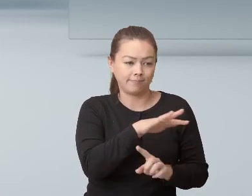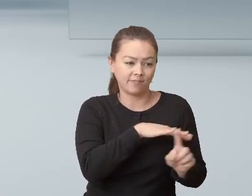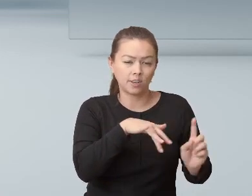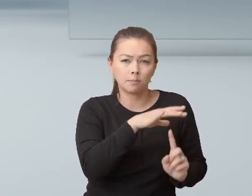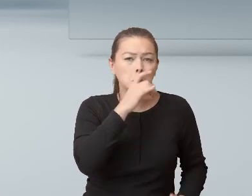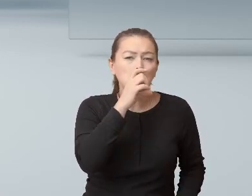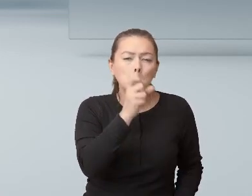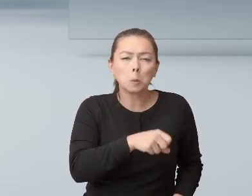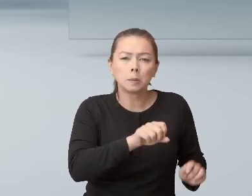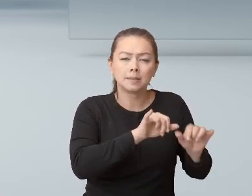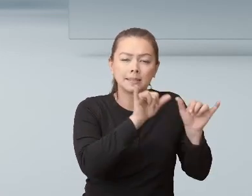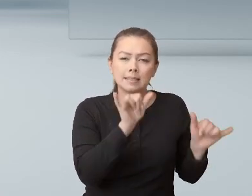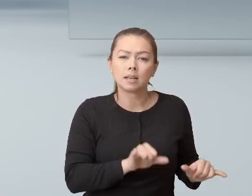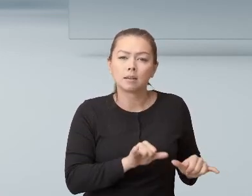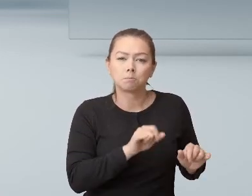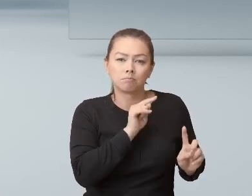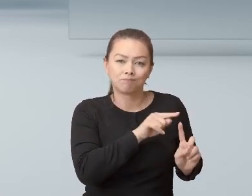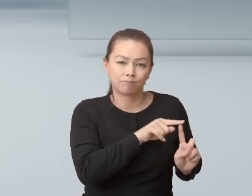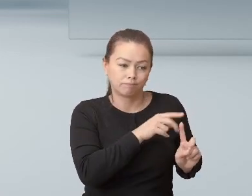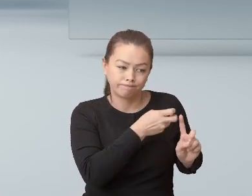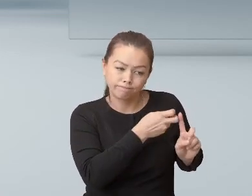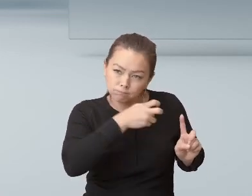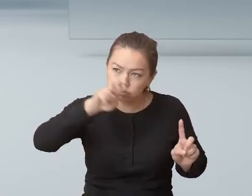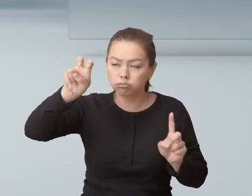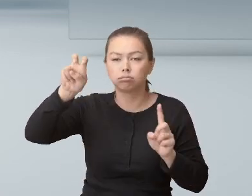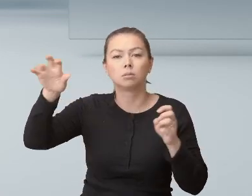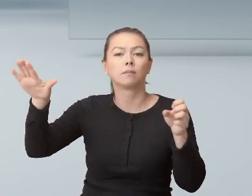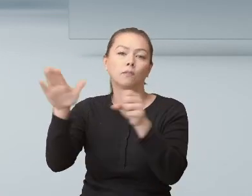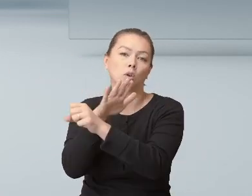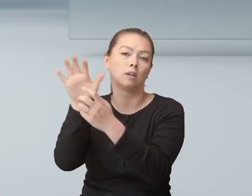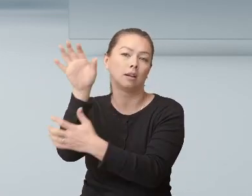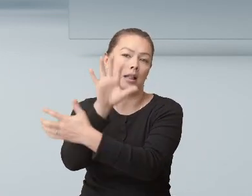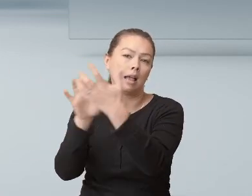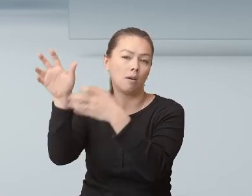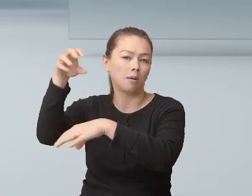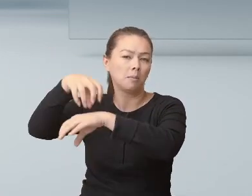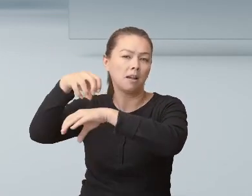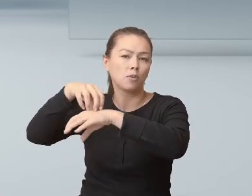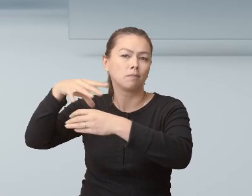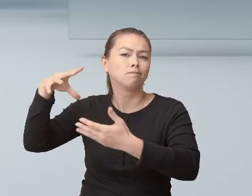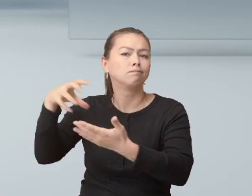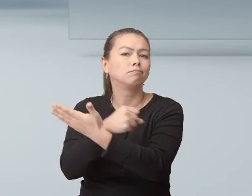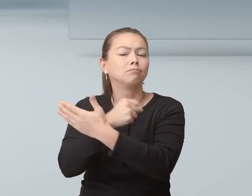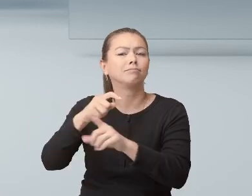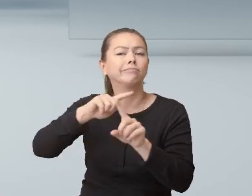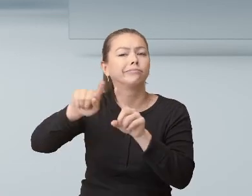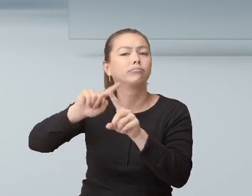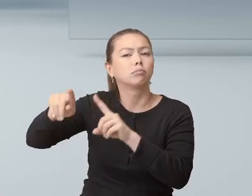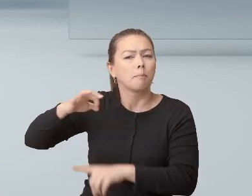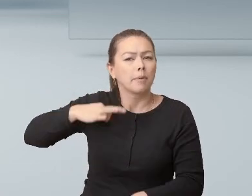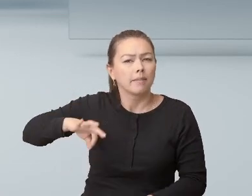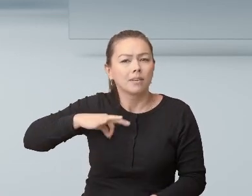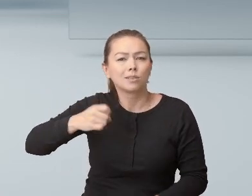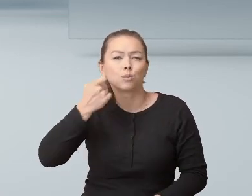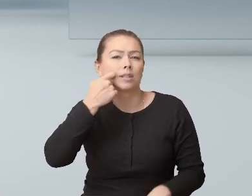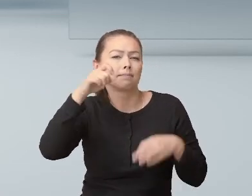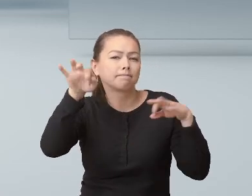on-premise environments and legacy systems to a full cloud platform where they can take advantage of all the benefits we discussed